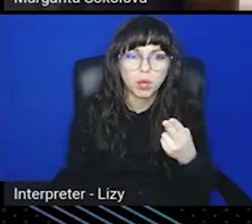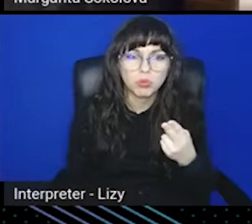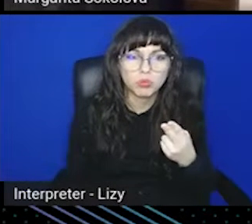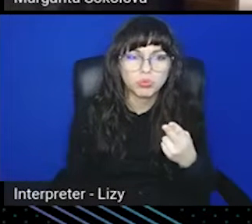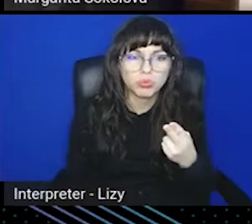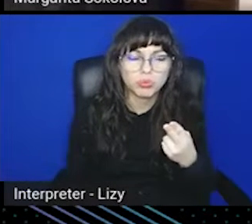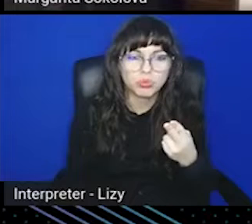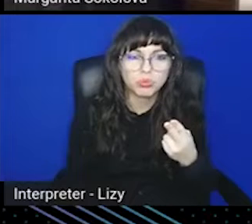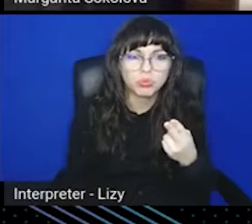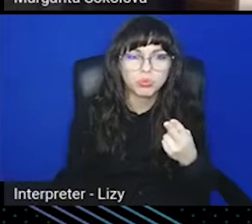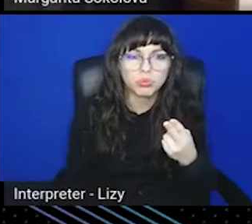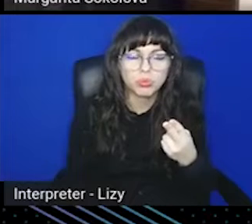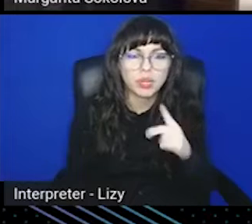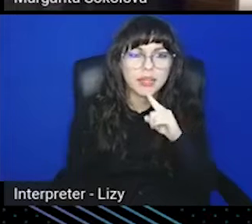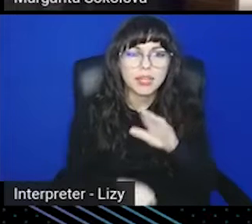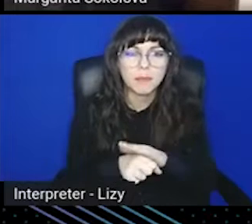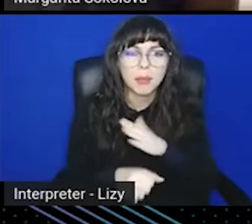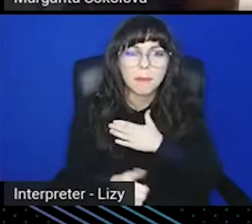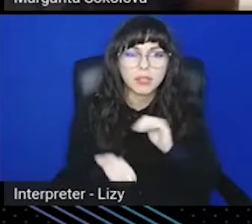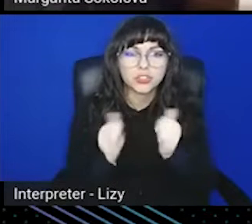and commit my changes.